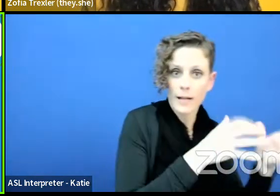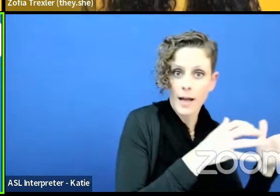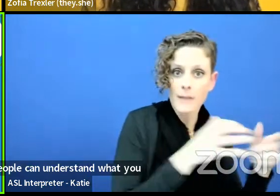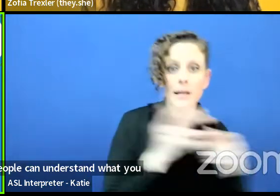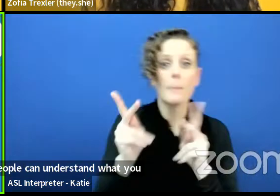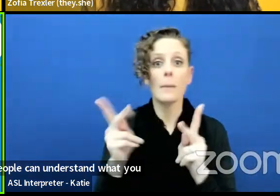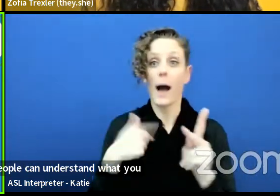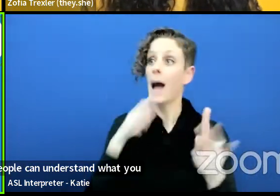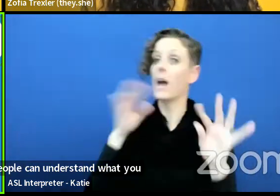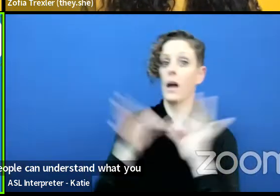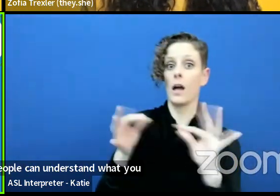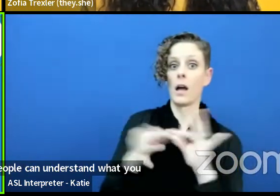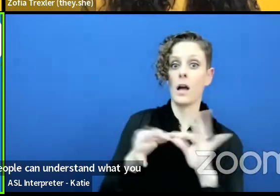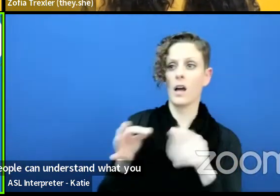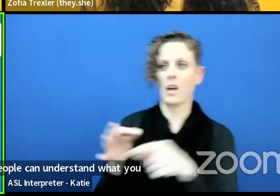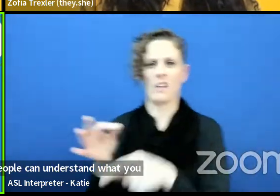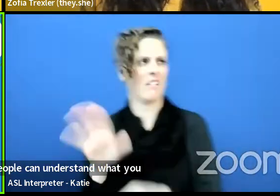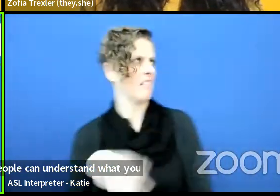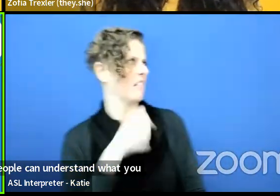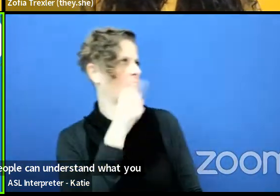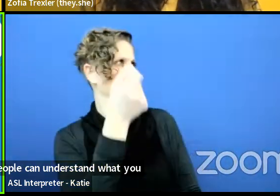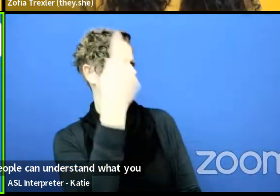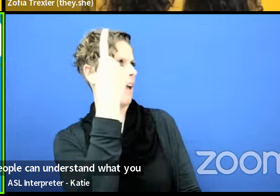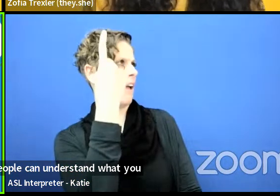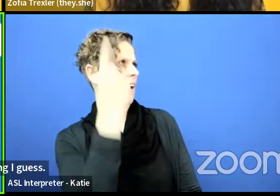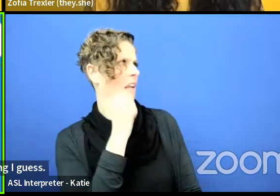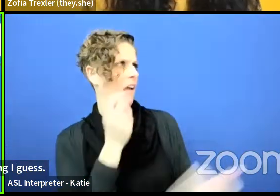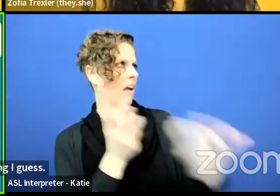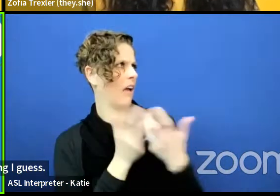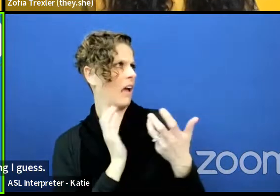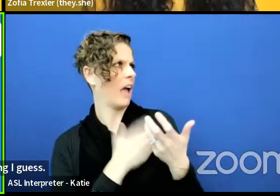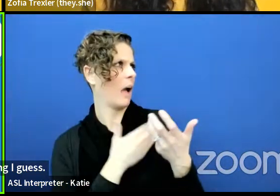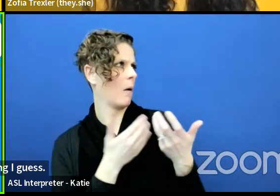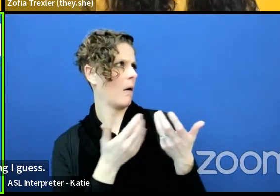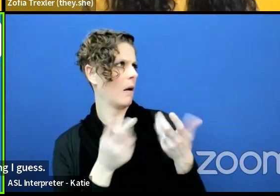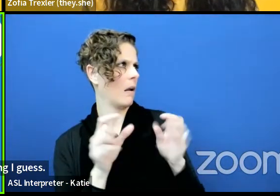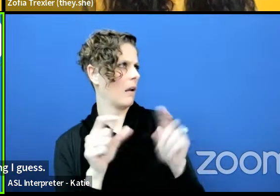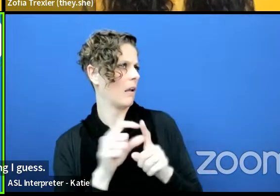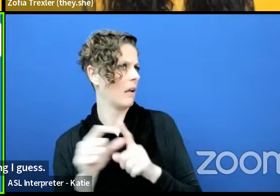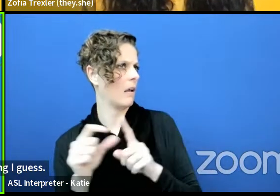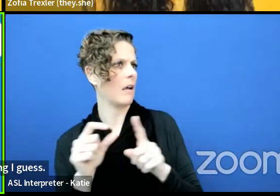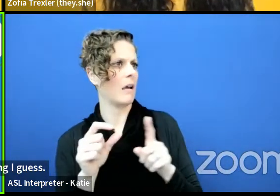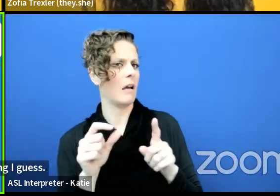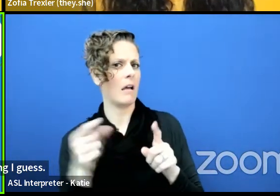state that they didn't understand what I was saying because I wasn't saying it clear or concisely.